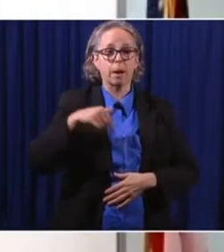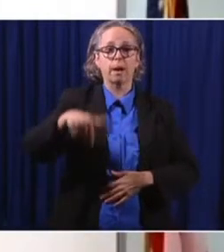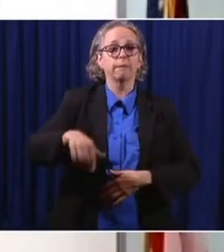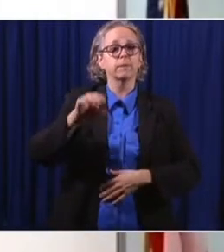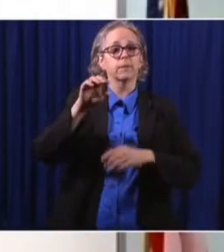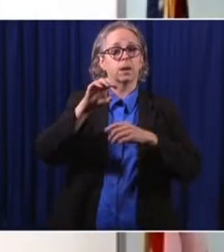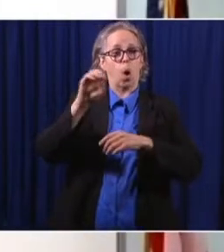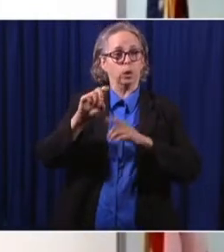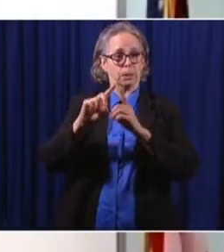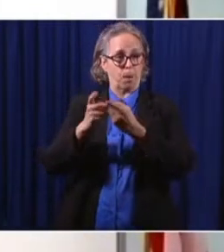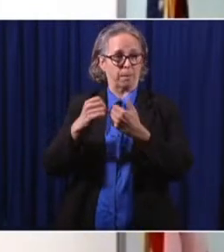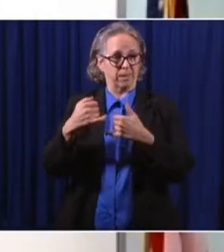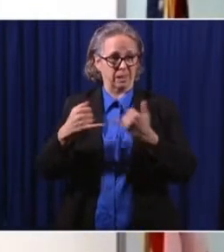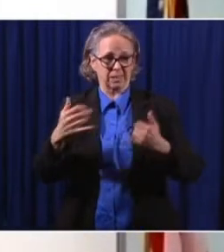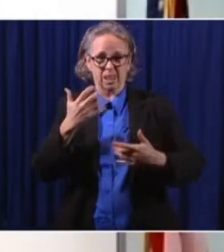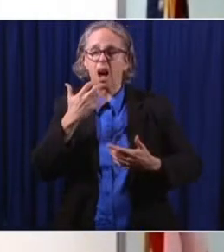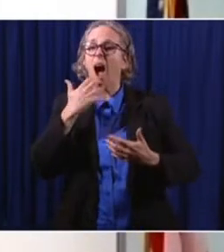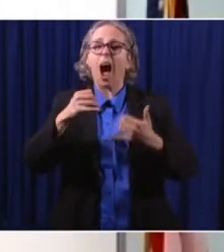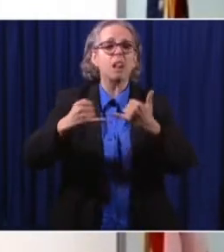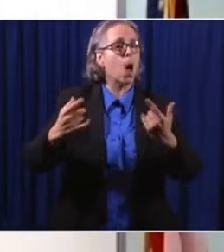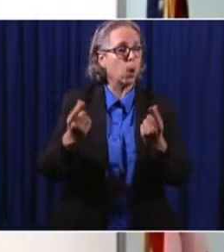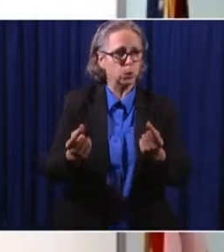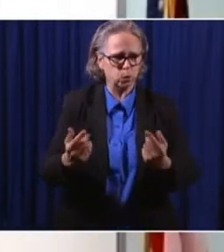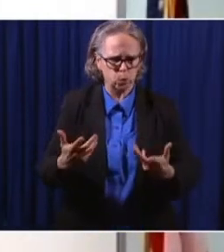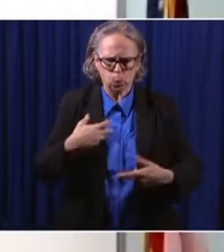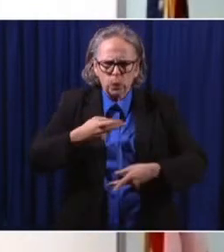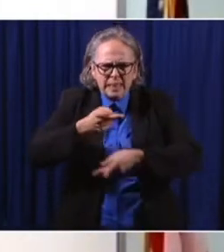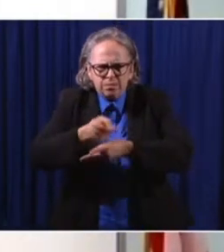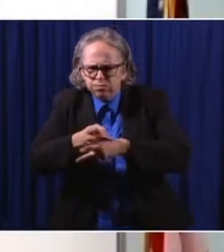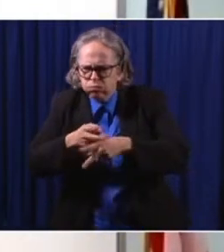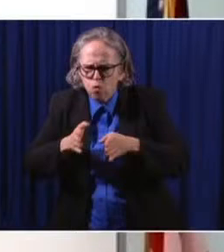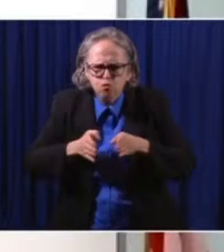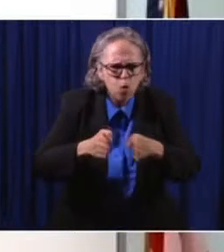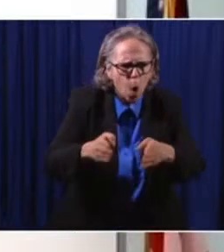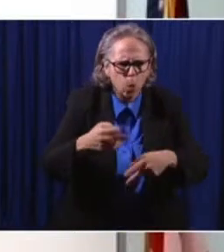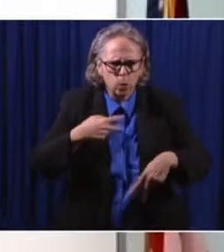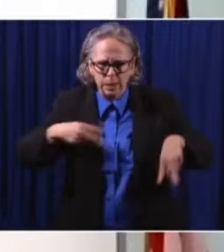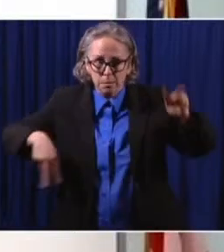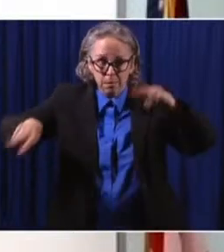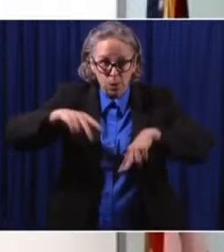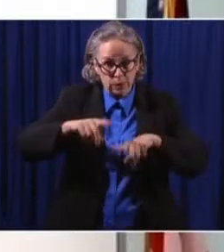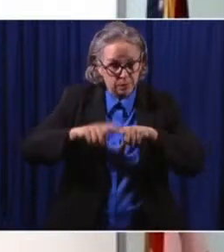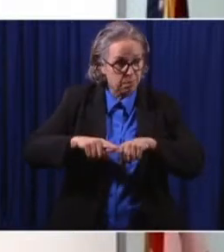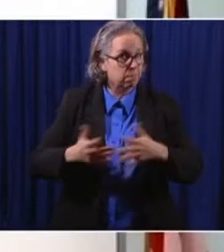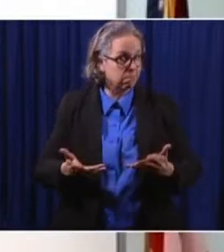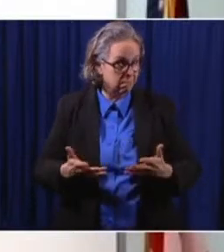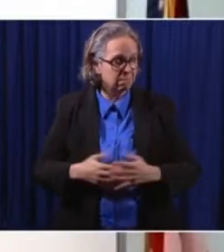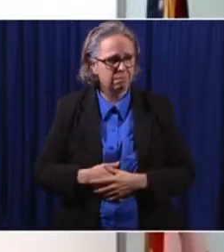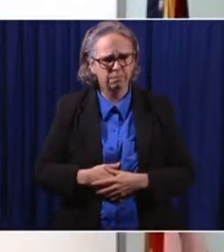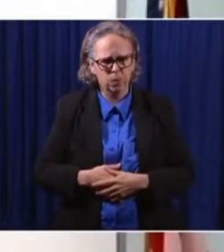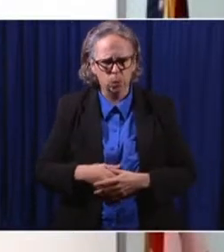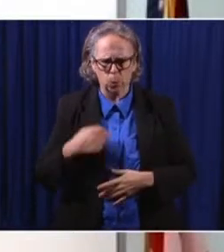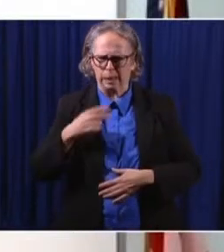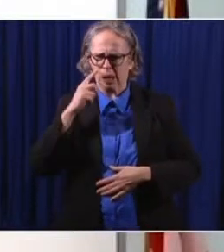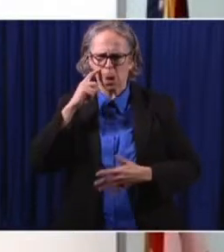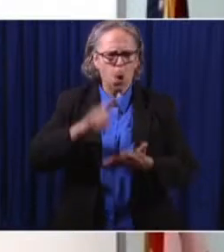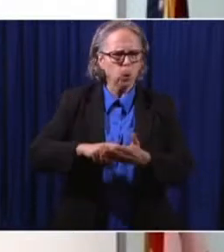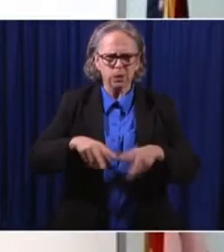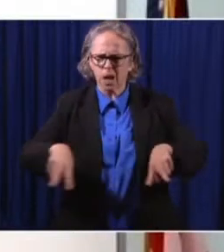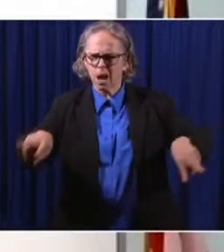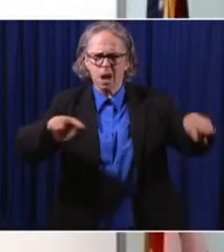repair, a system upon which we all depend, what we're seeing is that there are still far too many people who are